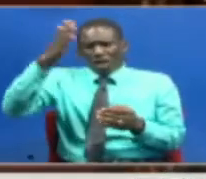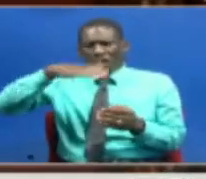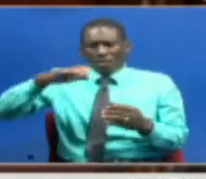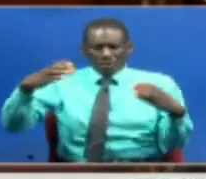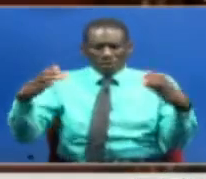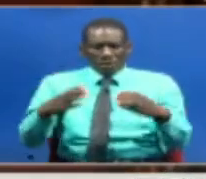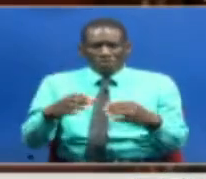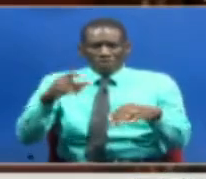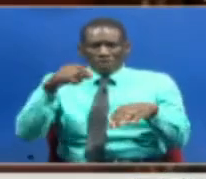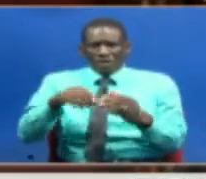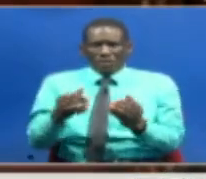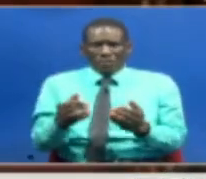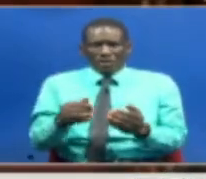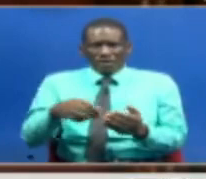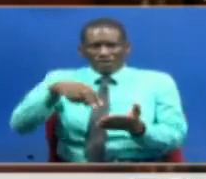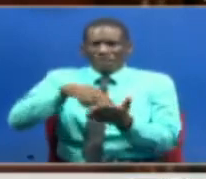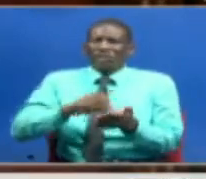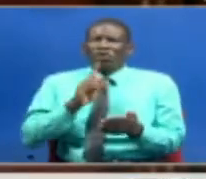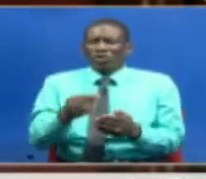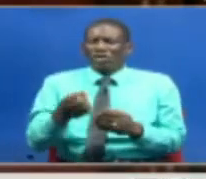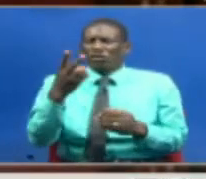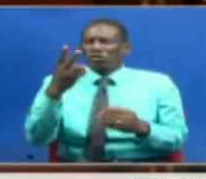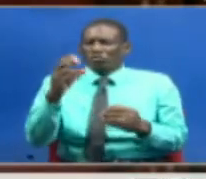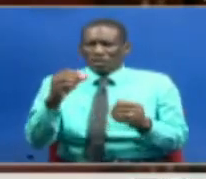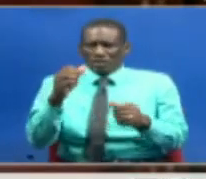within the meaning of Standing Order 20A.